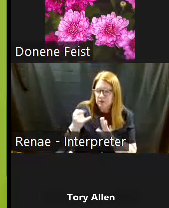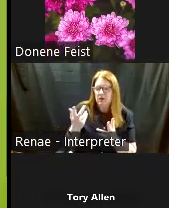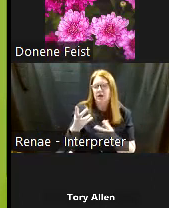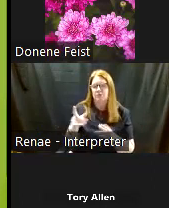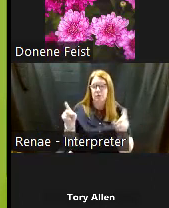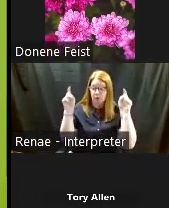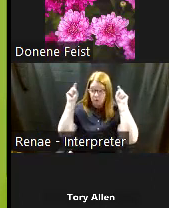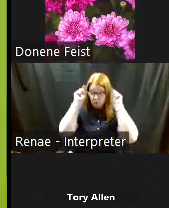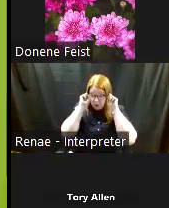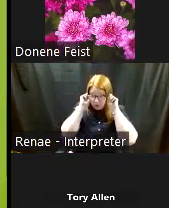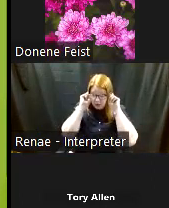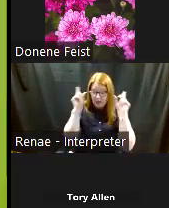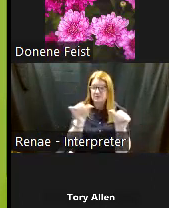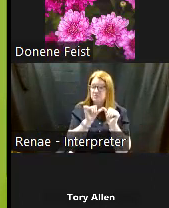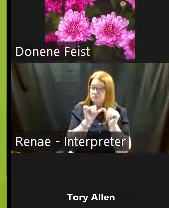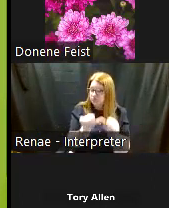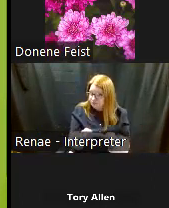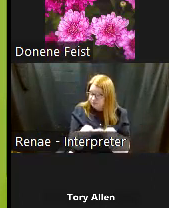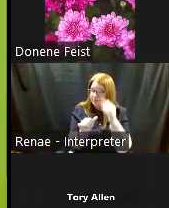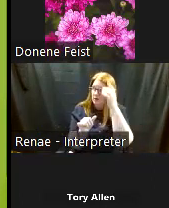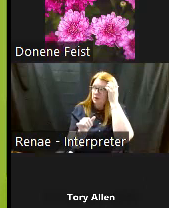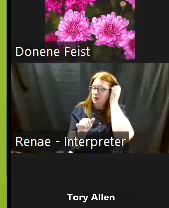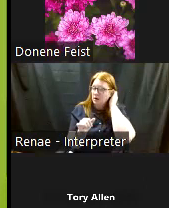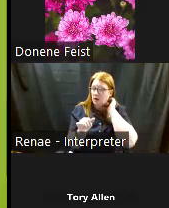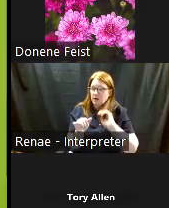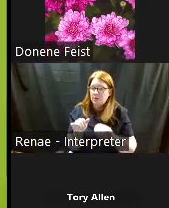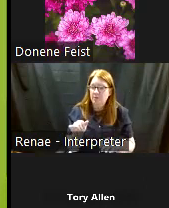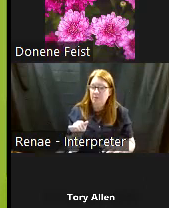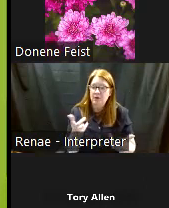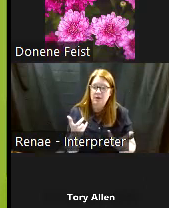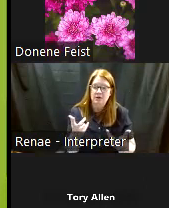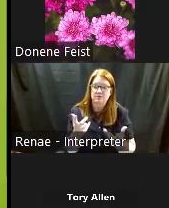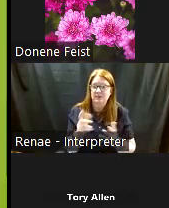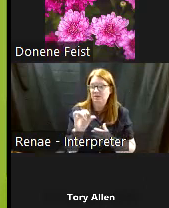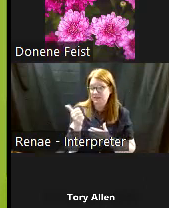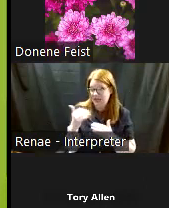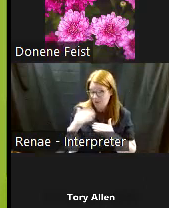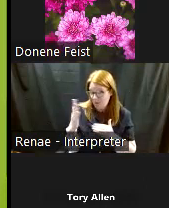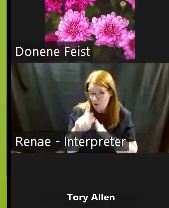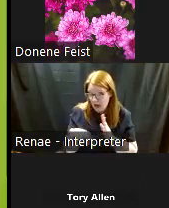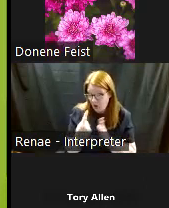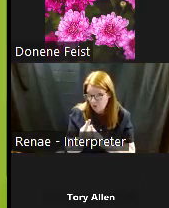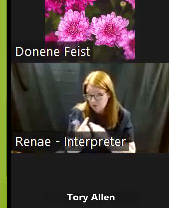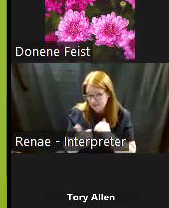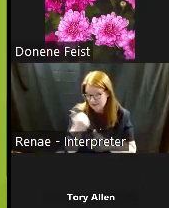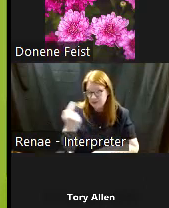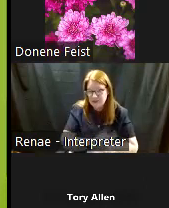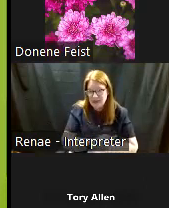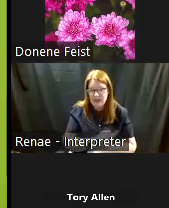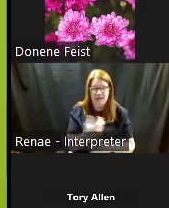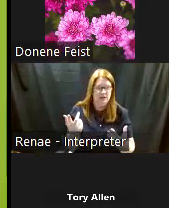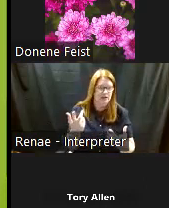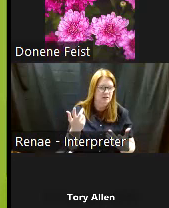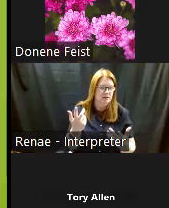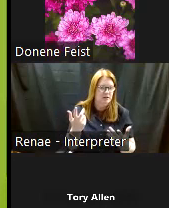We want to make sure that babies are wearing hearing aids 10+ hours a day if we get to that point. And I'm sorry, I'm kind of jumping ahead